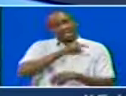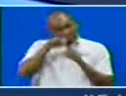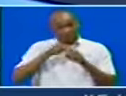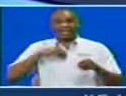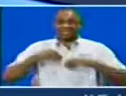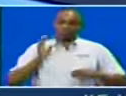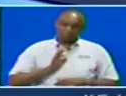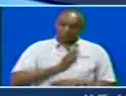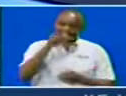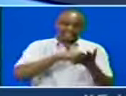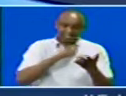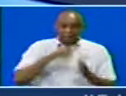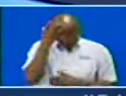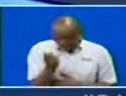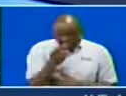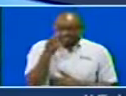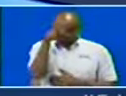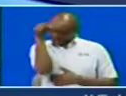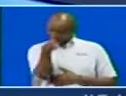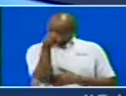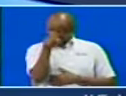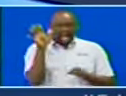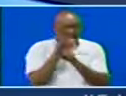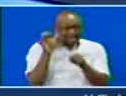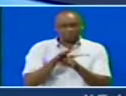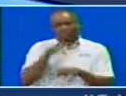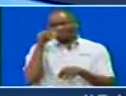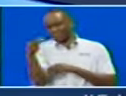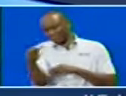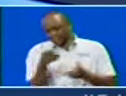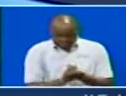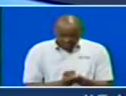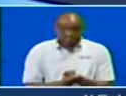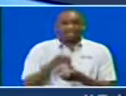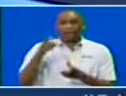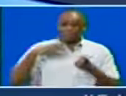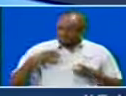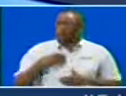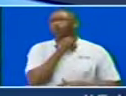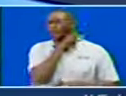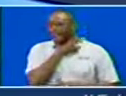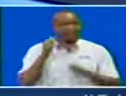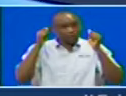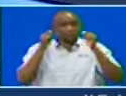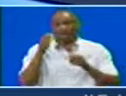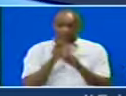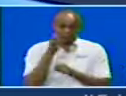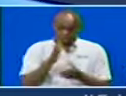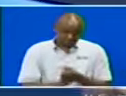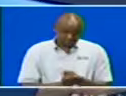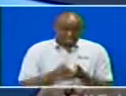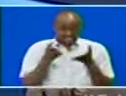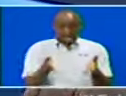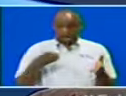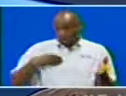Board. Well, this was due to what was called massive irregularities that led to street protests in Busia town by his opponent, Dr.